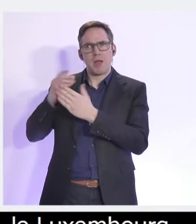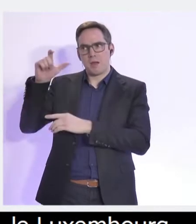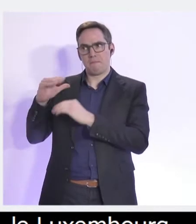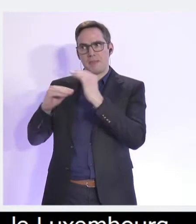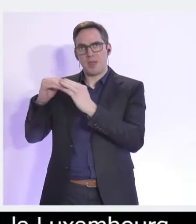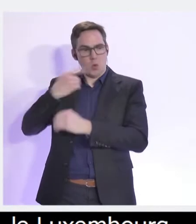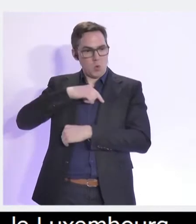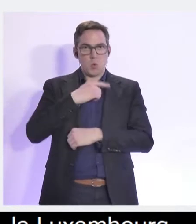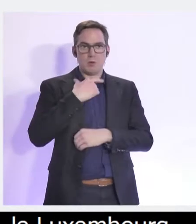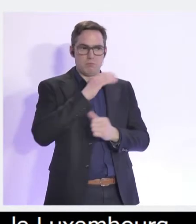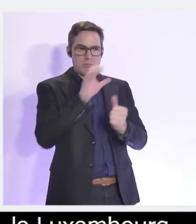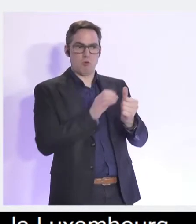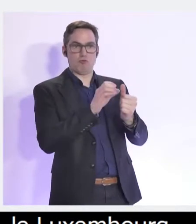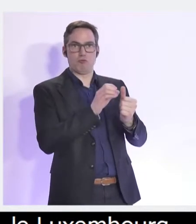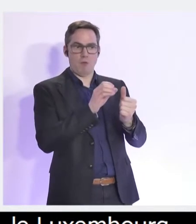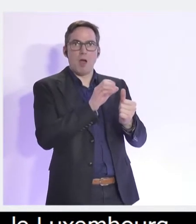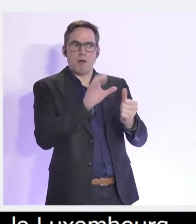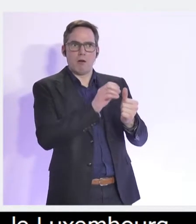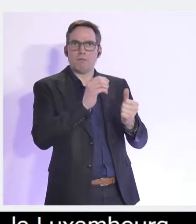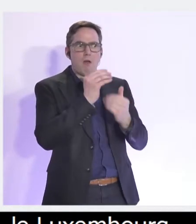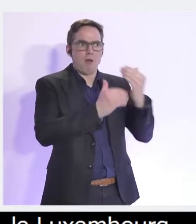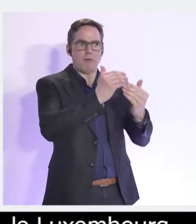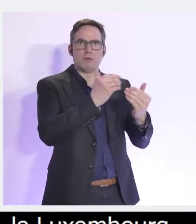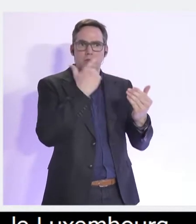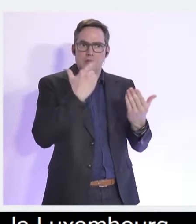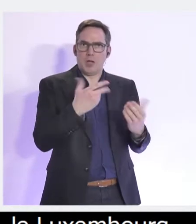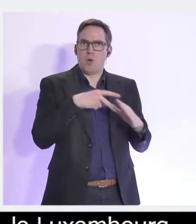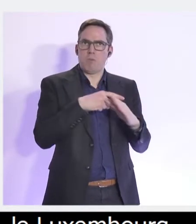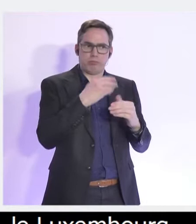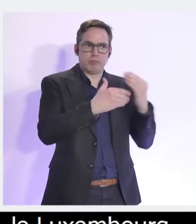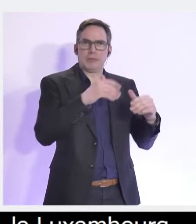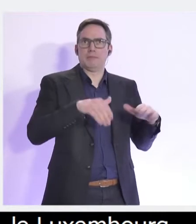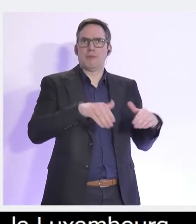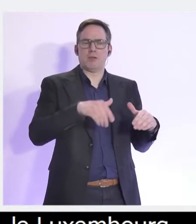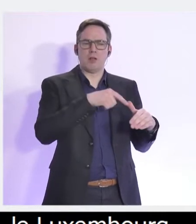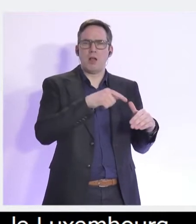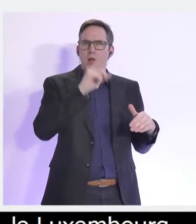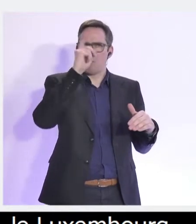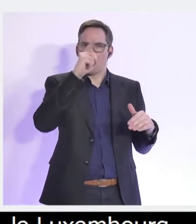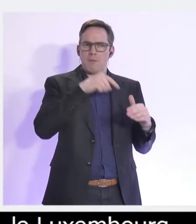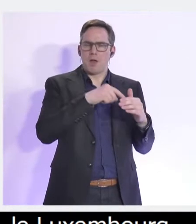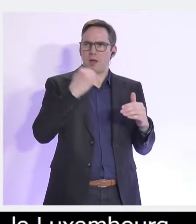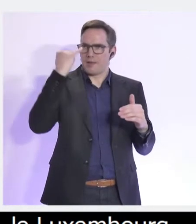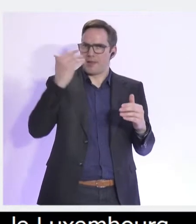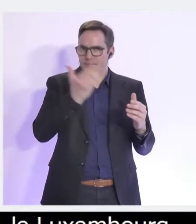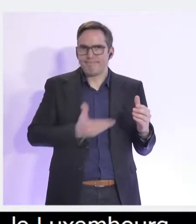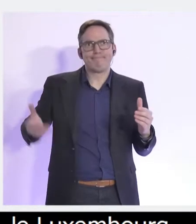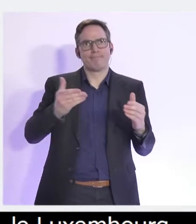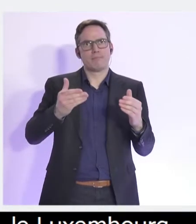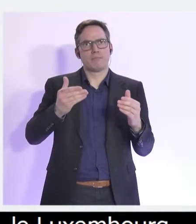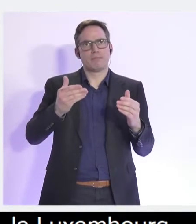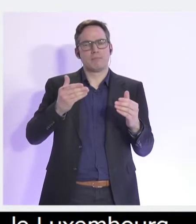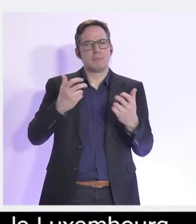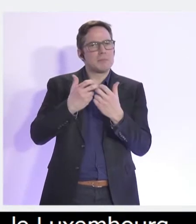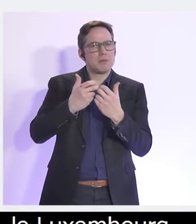job coaching, and we can see that this works. And so this job coaching has been rolled out. So this is something that we can all